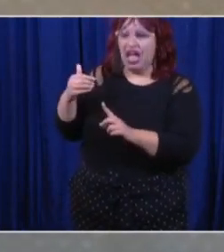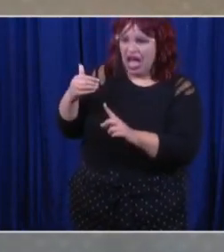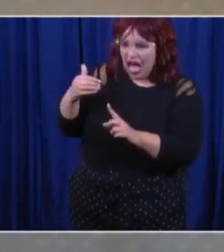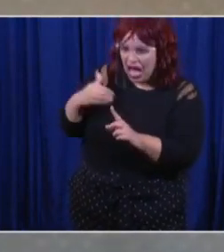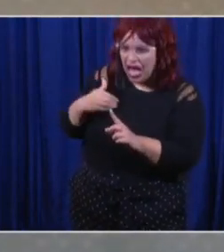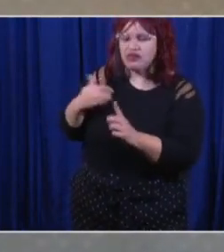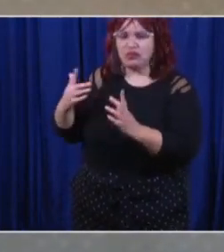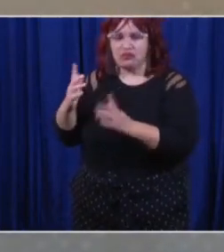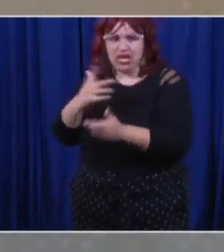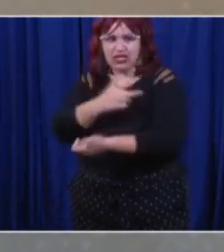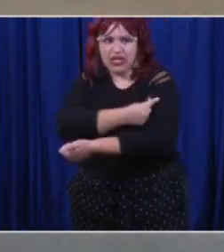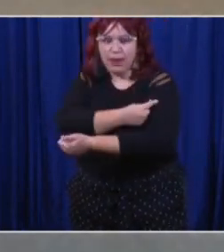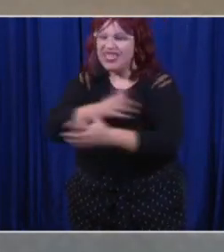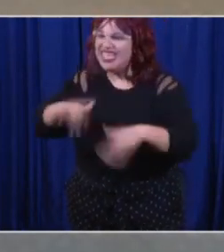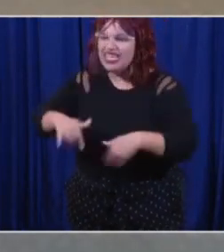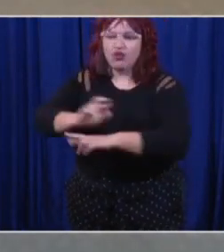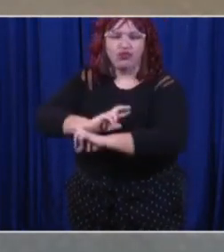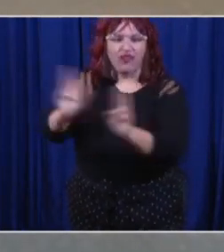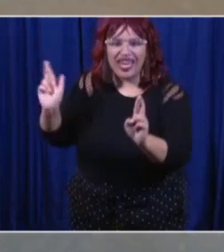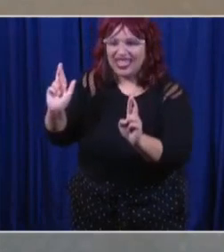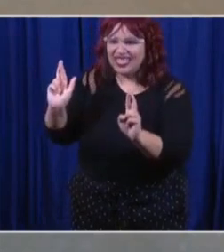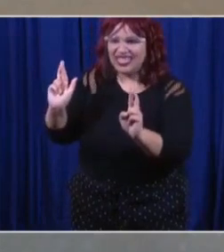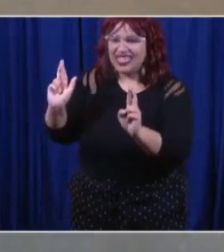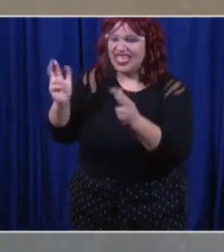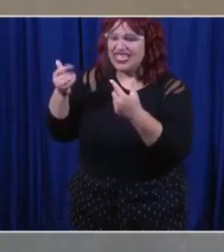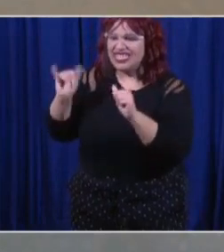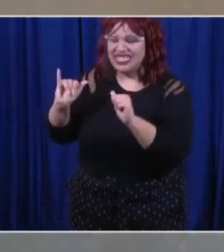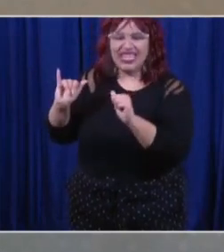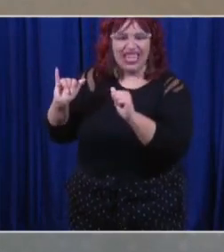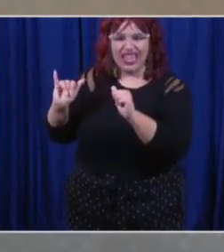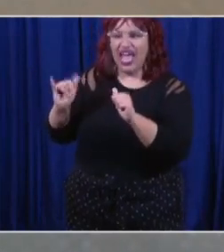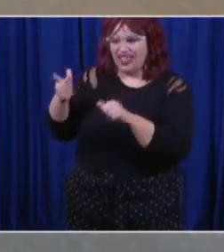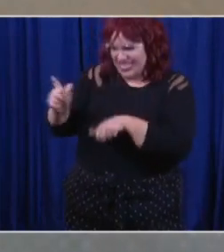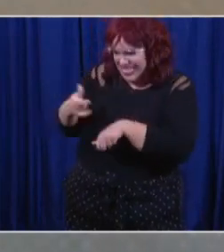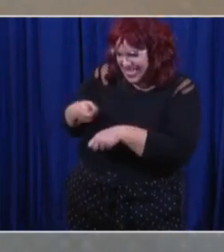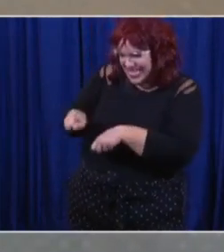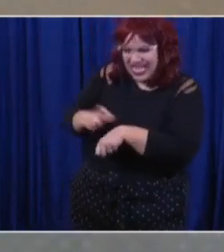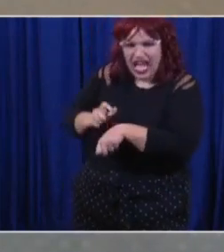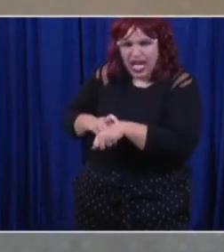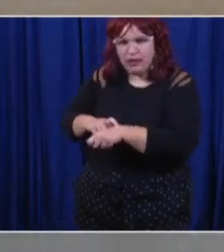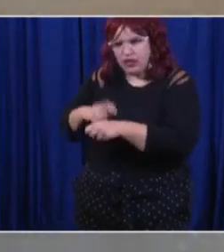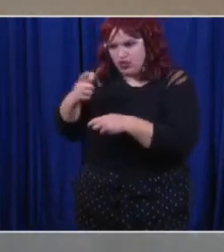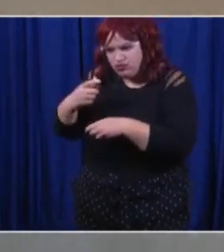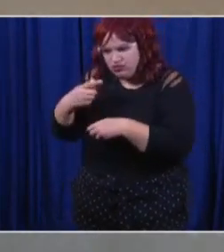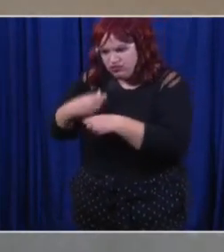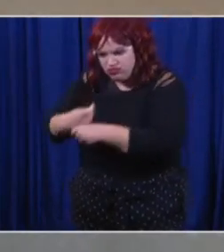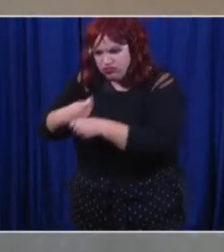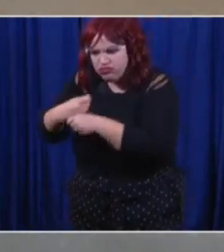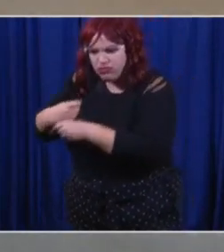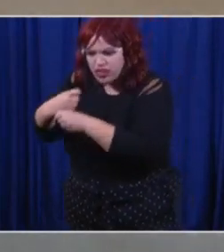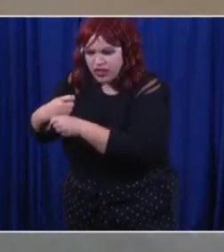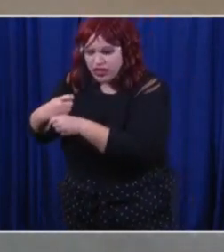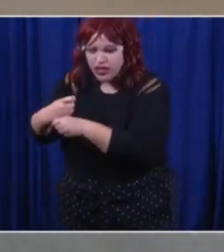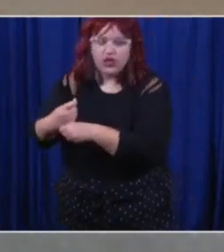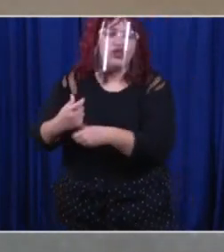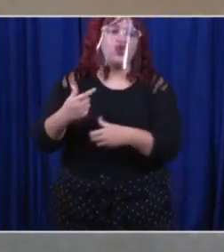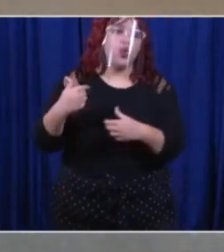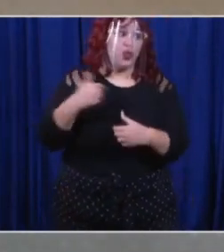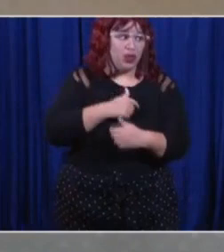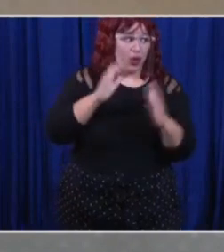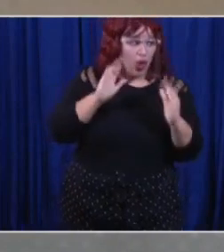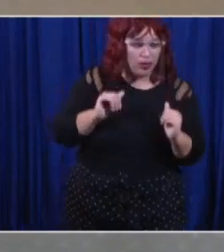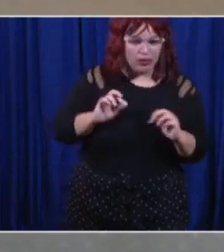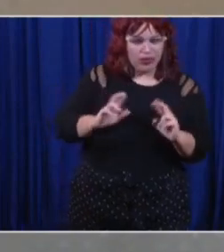is the time to wear a mask and socially distance, if not to protect your family and your friends and your community, then help